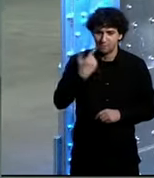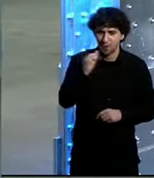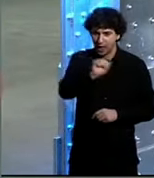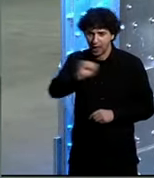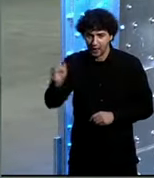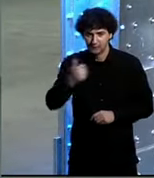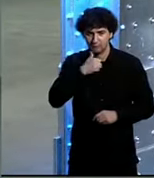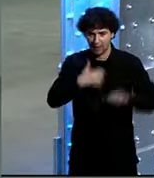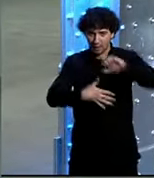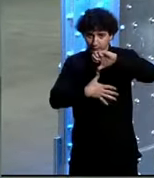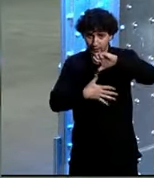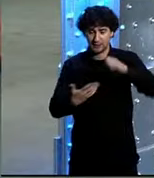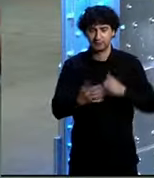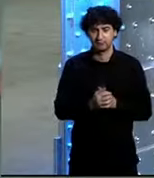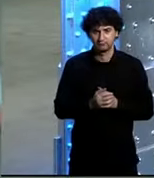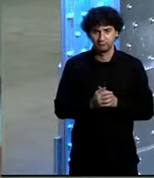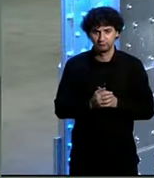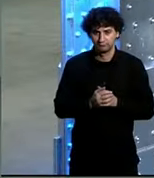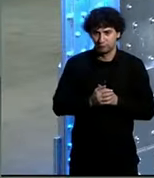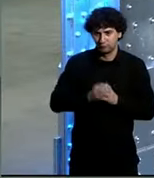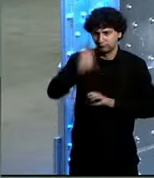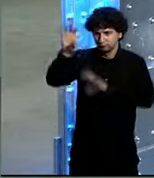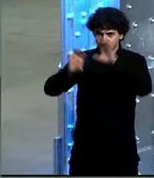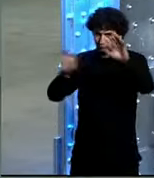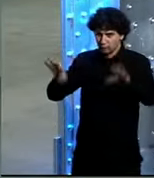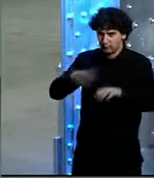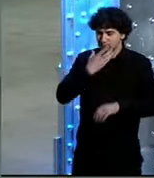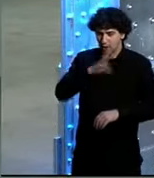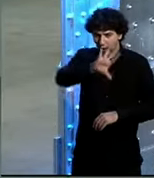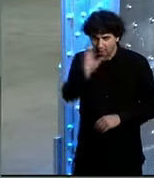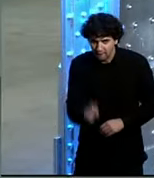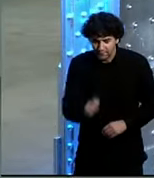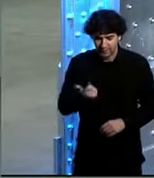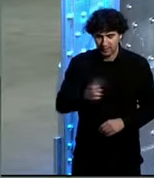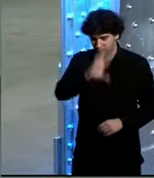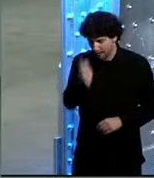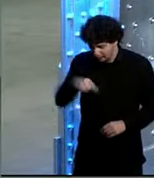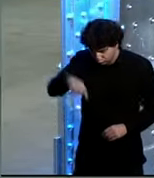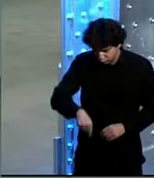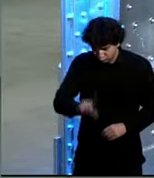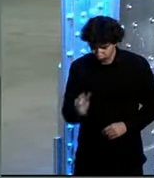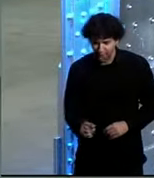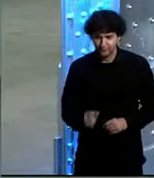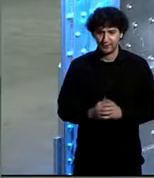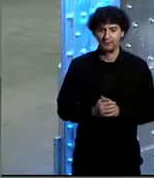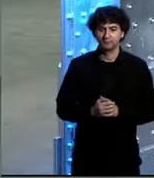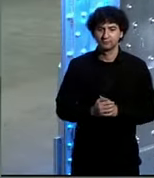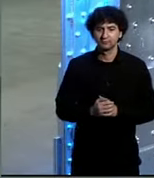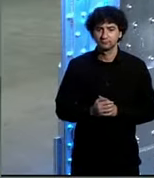And this is not only happening in the US and Europe. It's going on in Africa, in Asia, in South